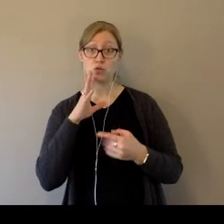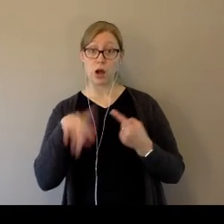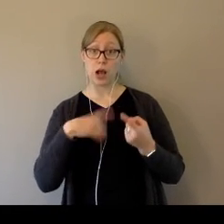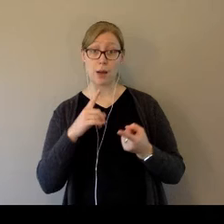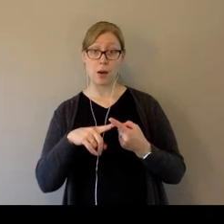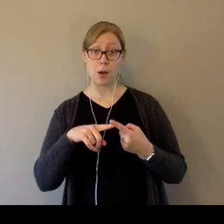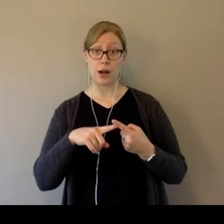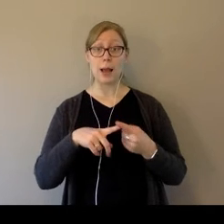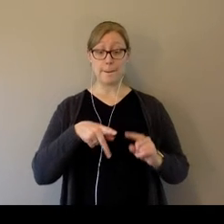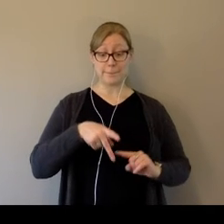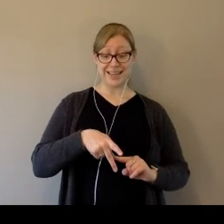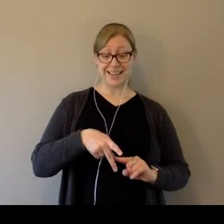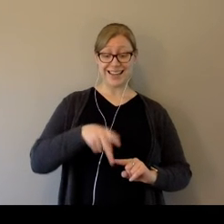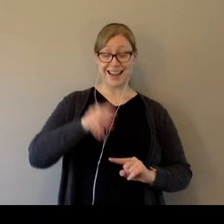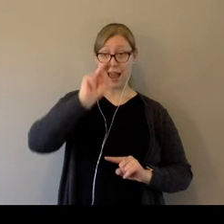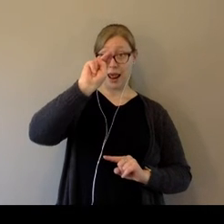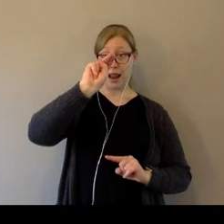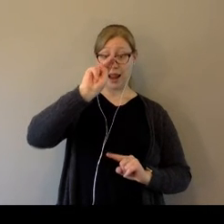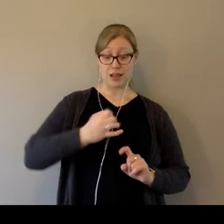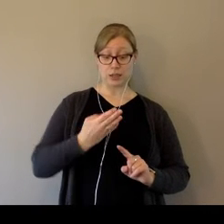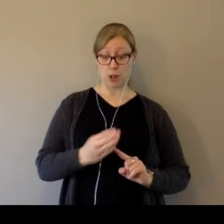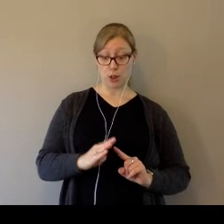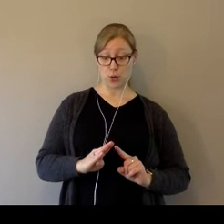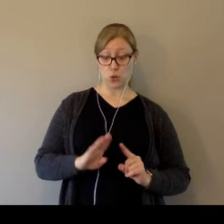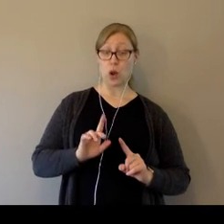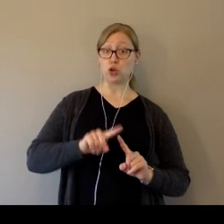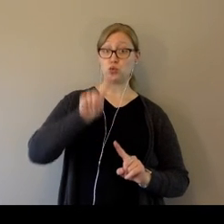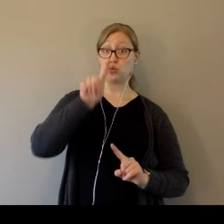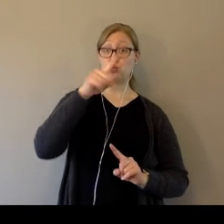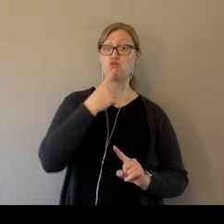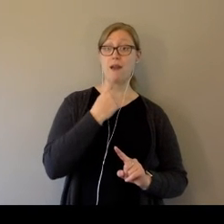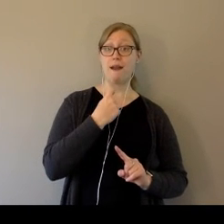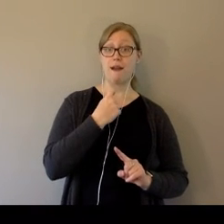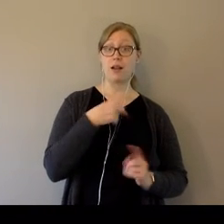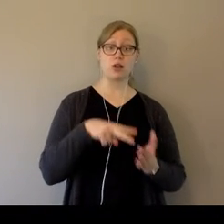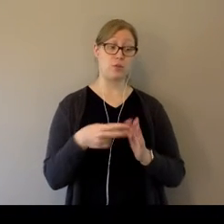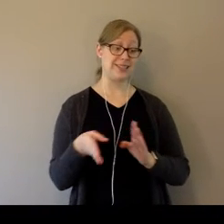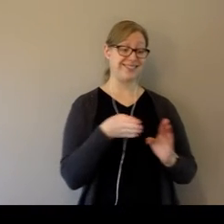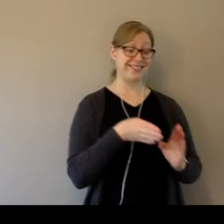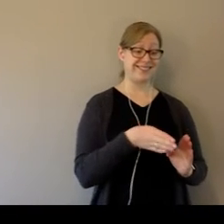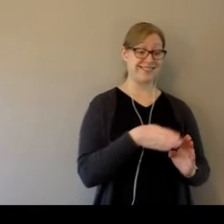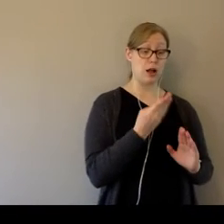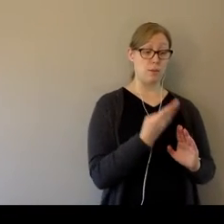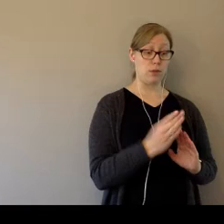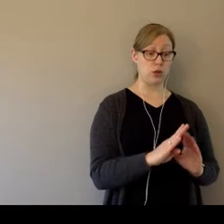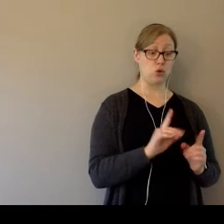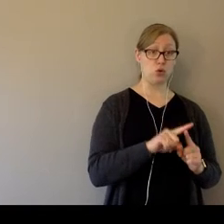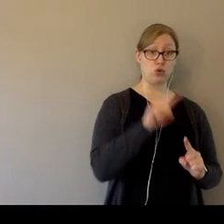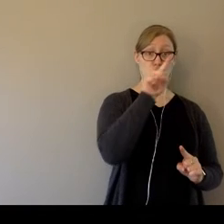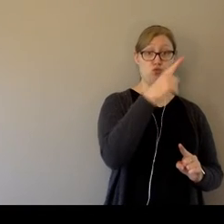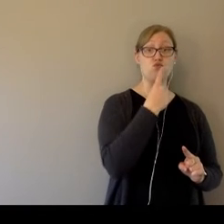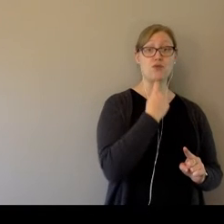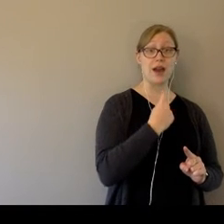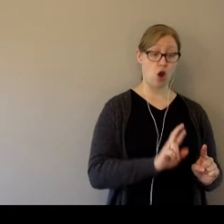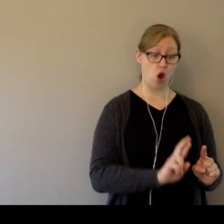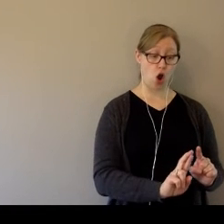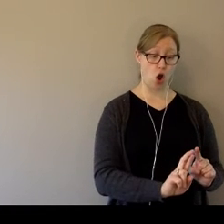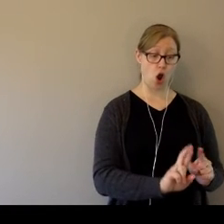side PN, that's going blue to red. And then we're going to go blue to red in the smaller triangle, which is